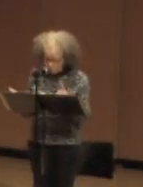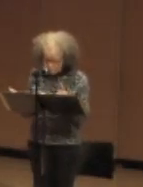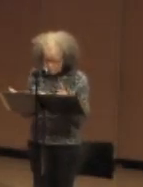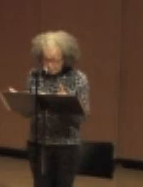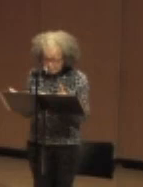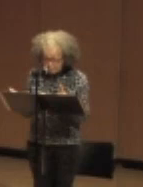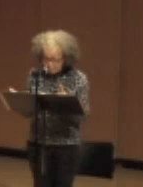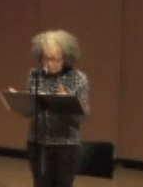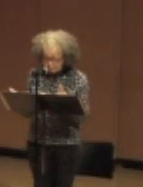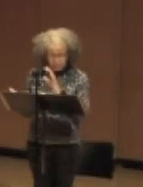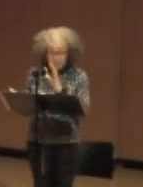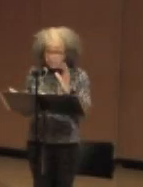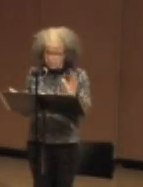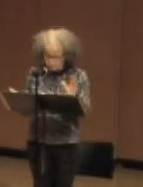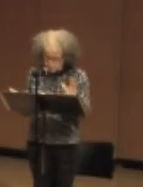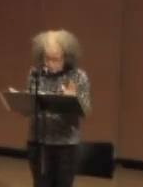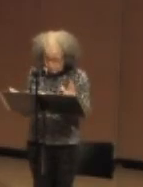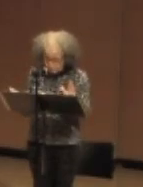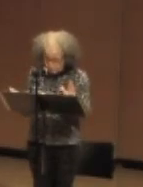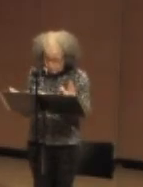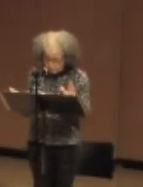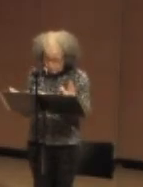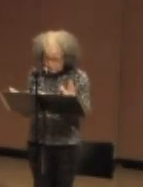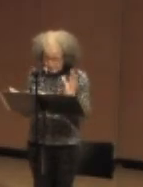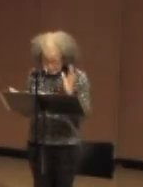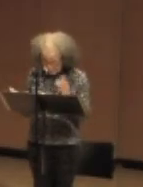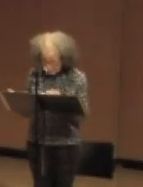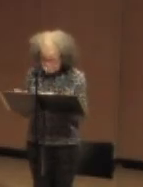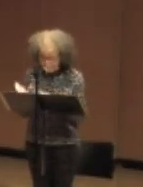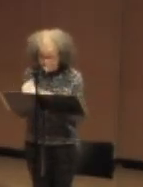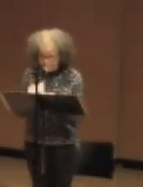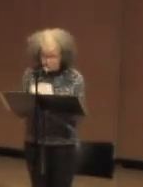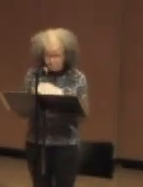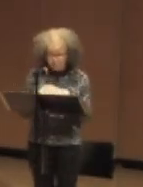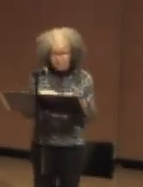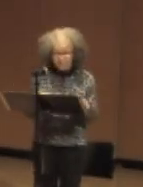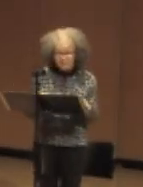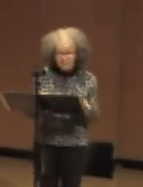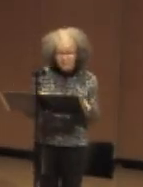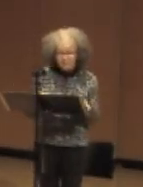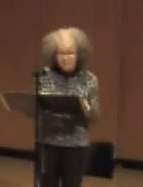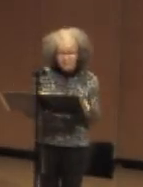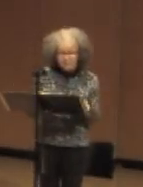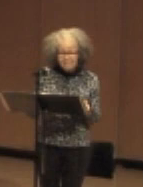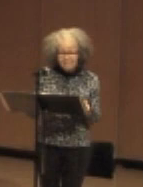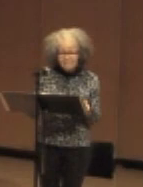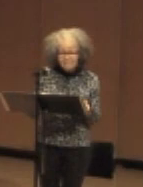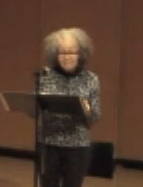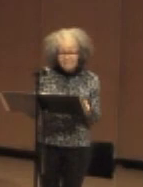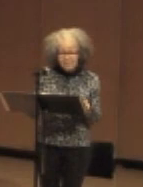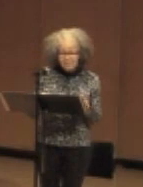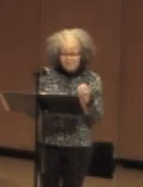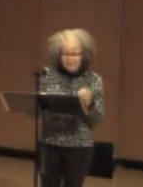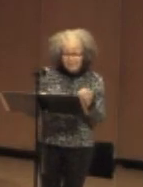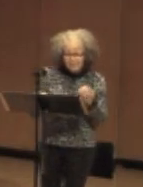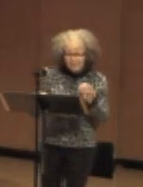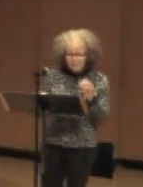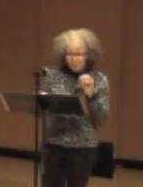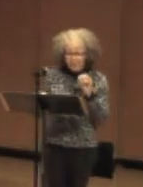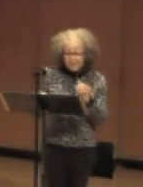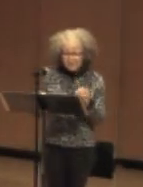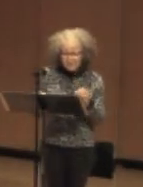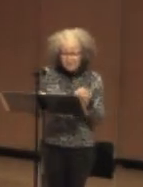that I should go up to our bedroom it it just occurred to me and I went up to our bedroom the young woman goes out to the right and